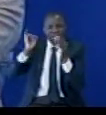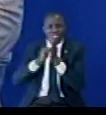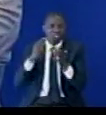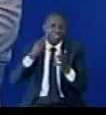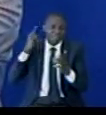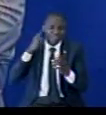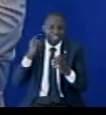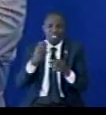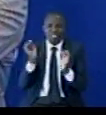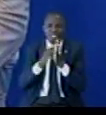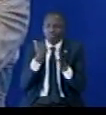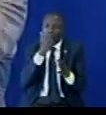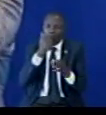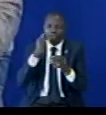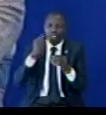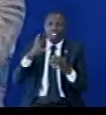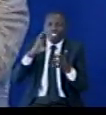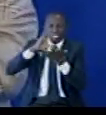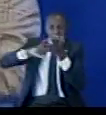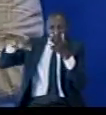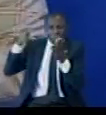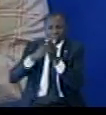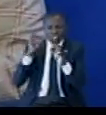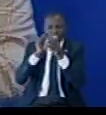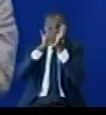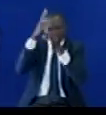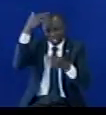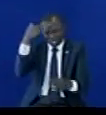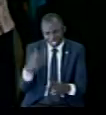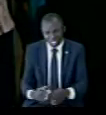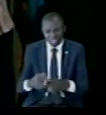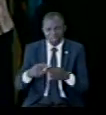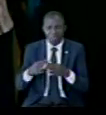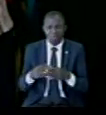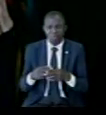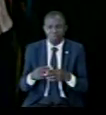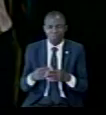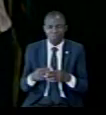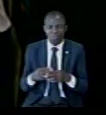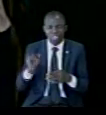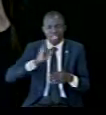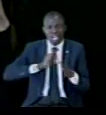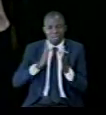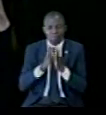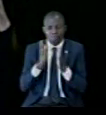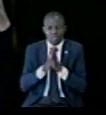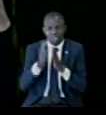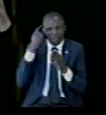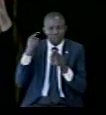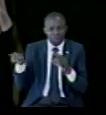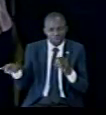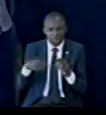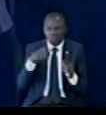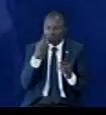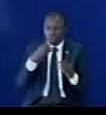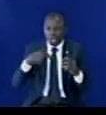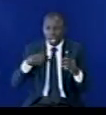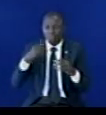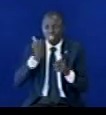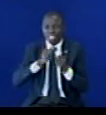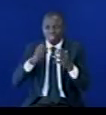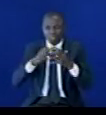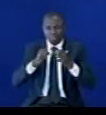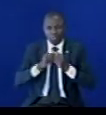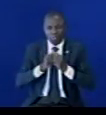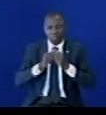take that dumbness away in Jesus' name. I pray for those who have any swelling in their body. All